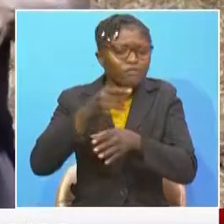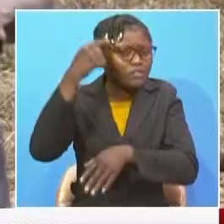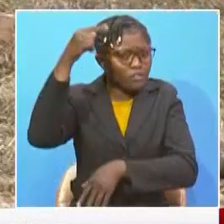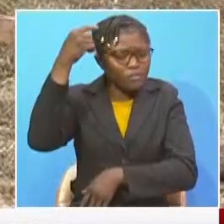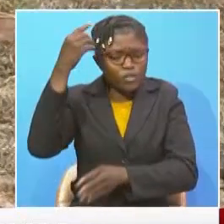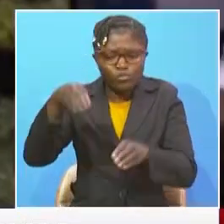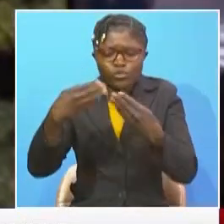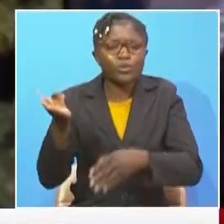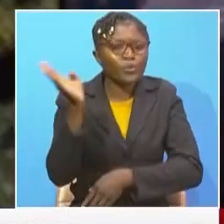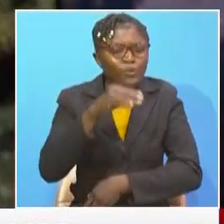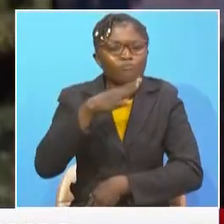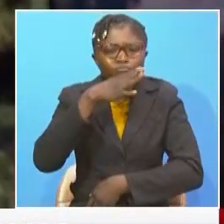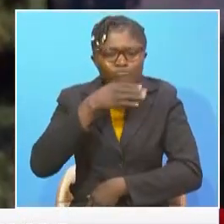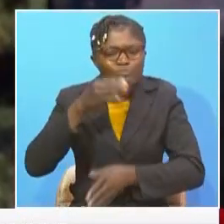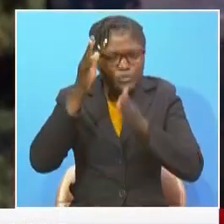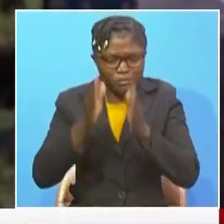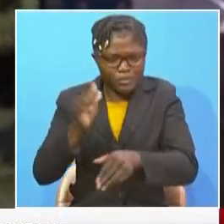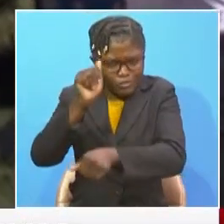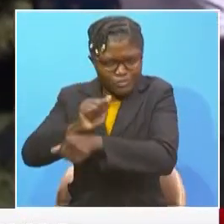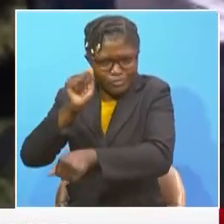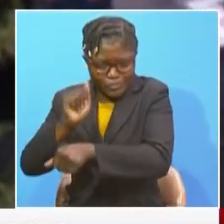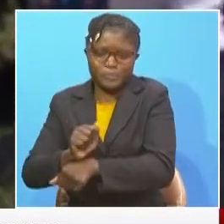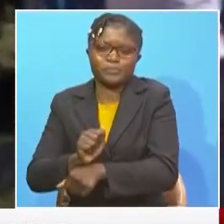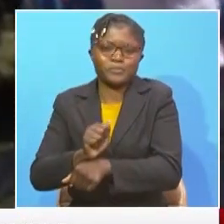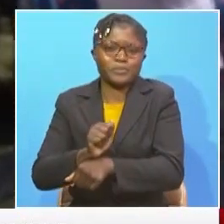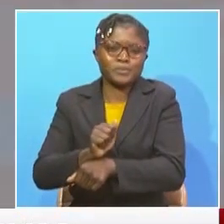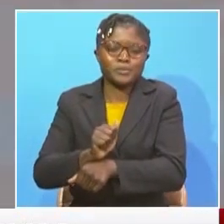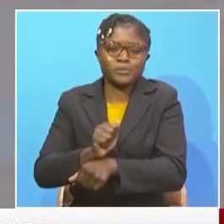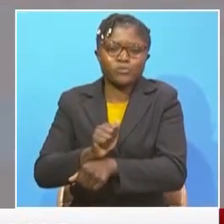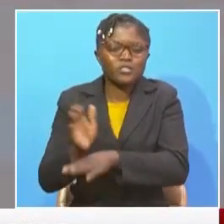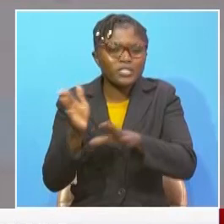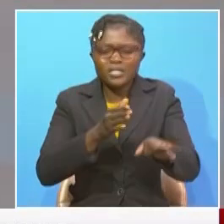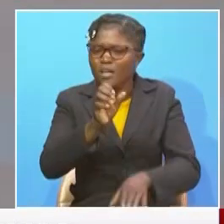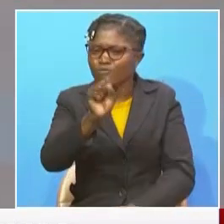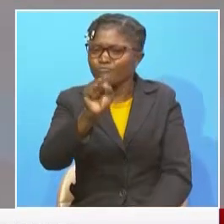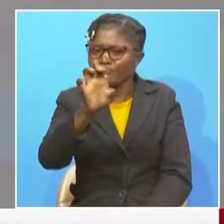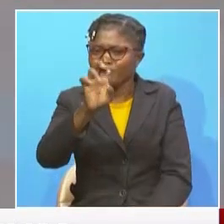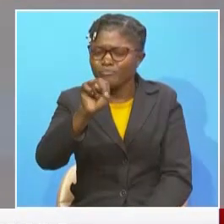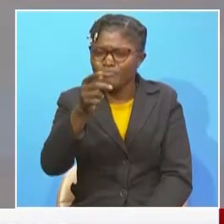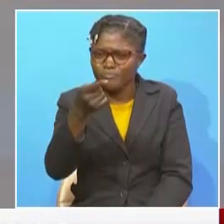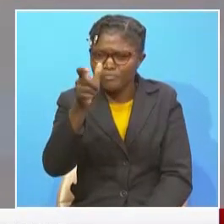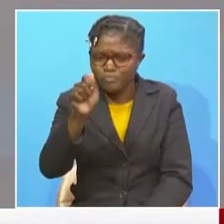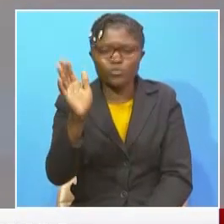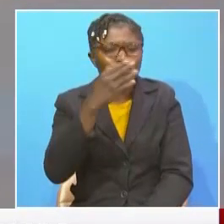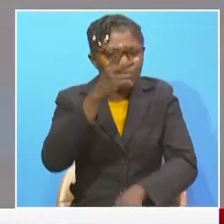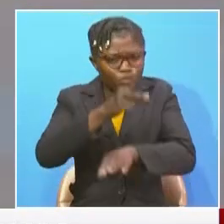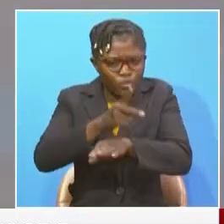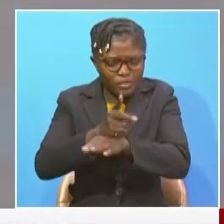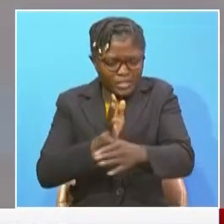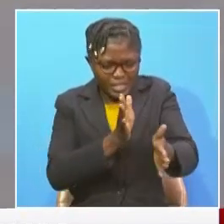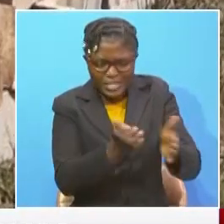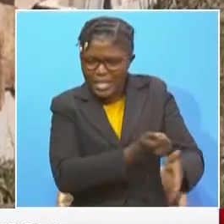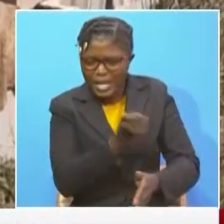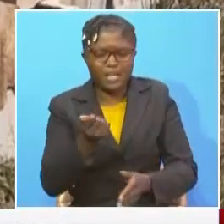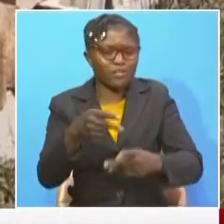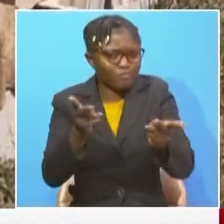and commissioned construction works. Senga Hill District Commissioner Elizabeth Goma, who toured the project site in the company of other